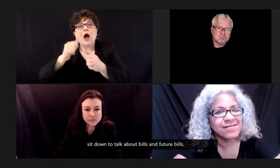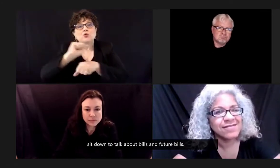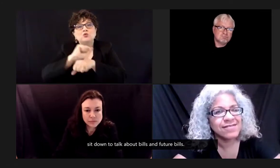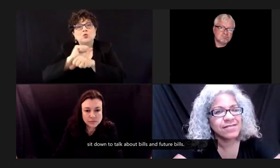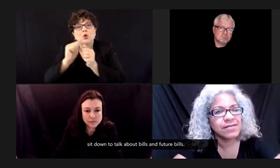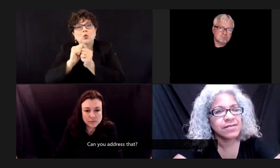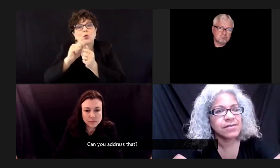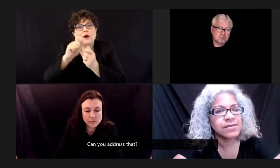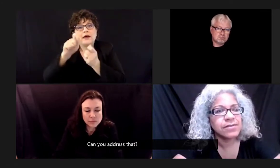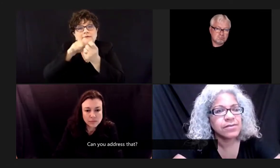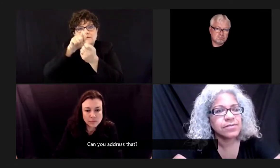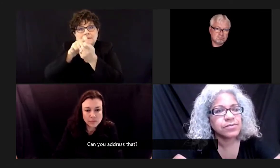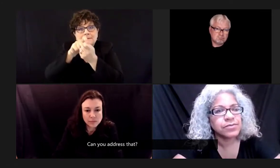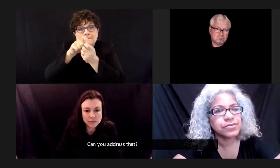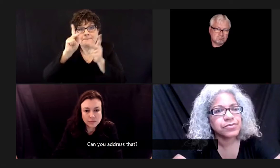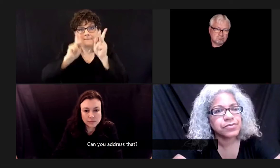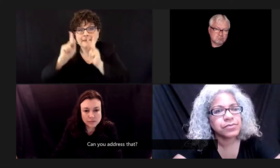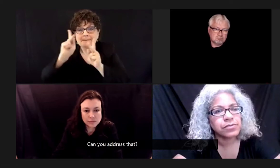would you like to answer that?